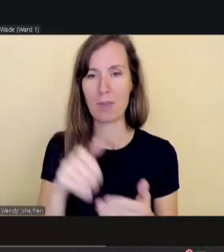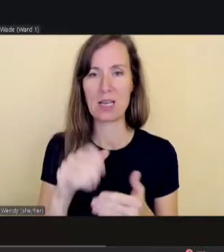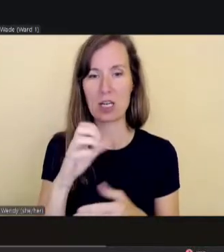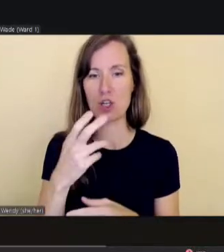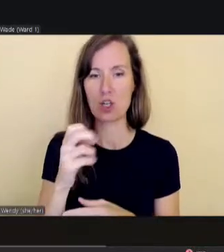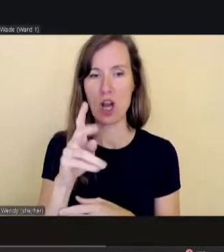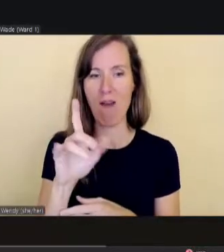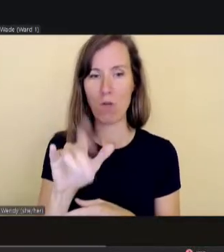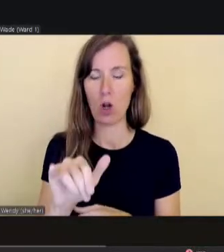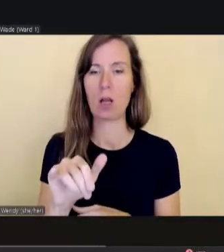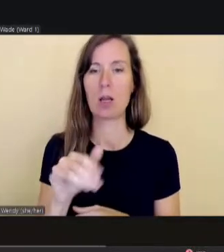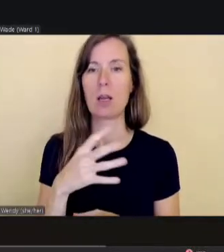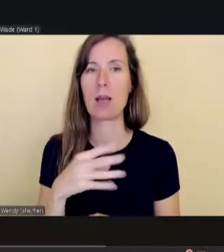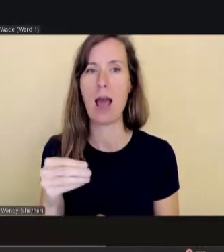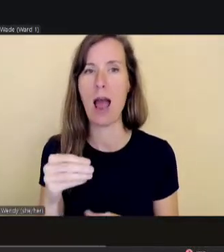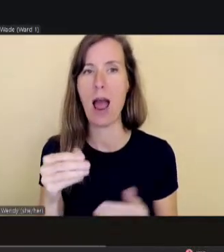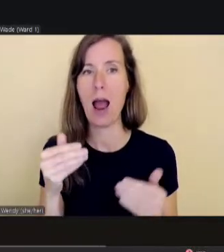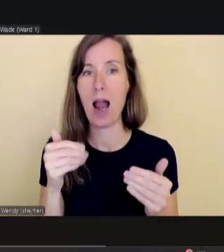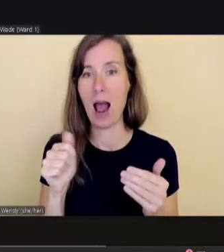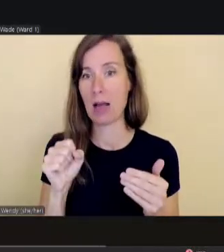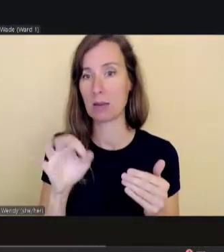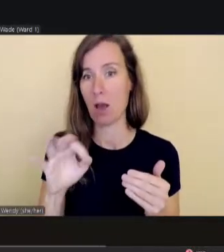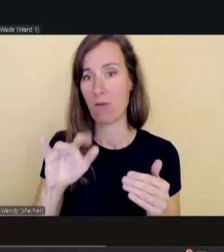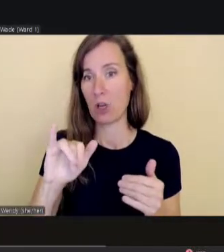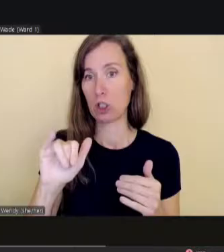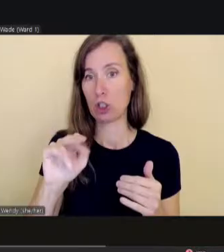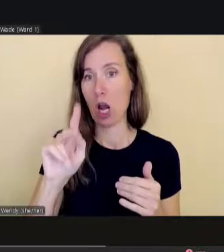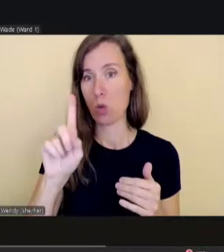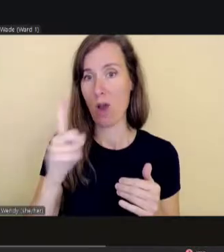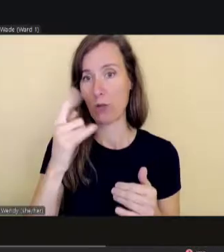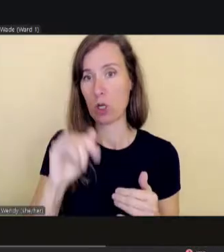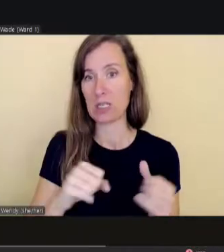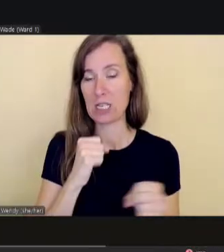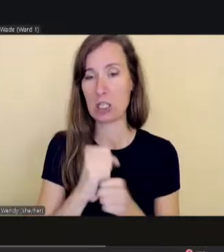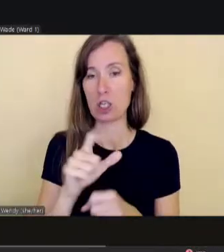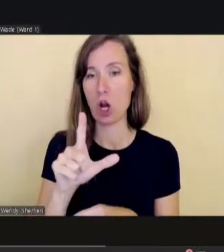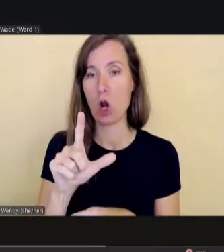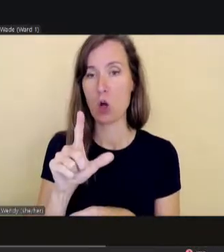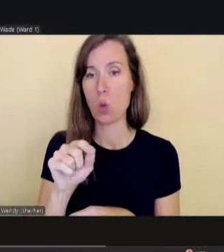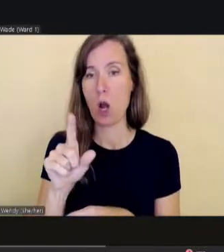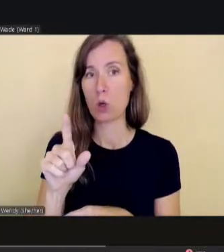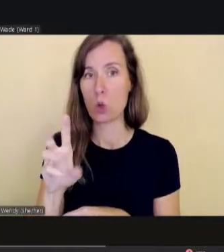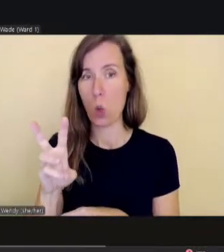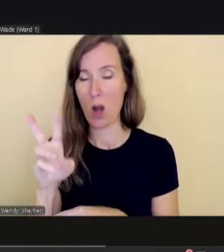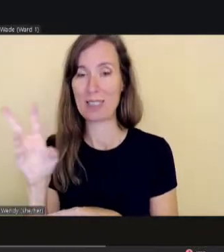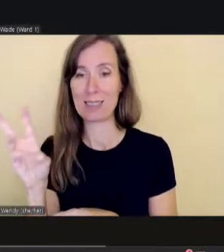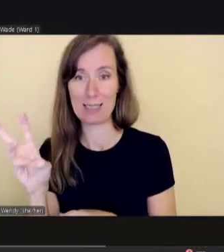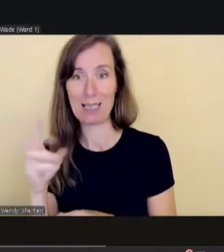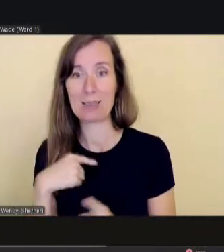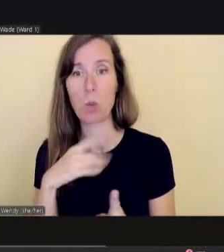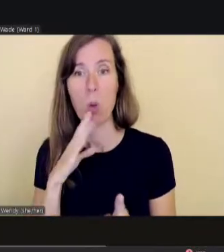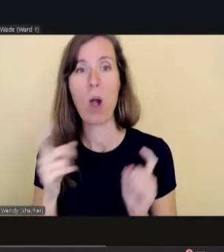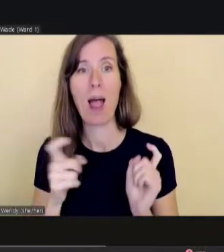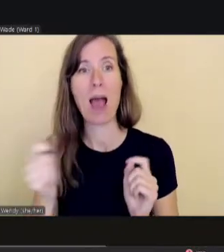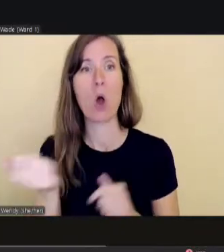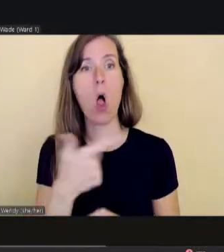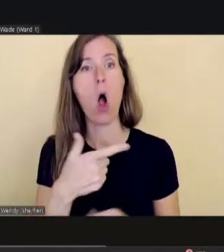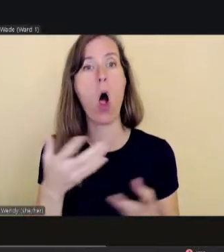forward, January 1st of this year, 2026, we will handle all property crimes in the town of Cheverly.